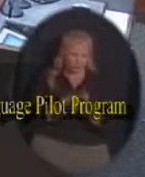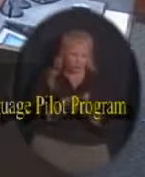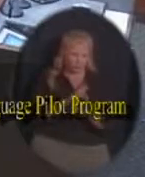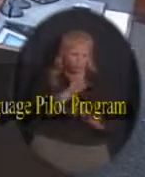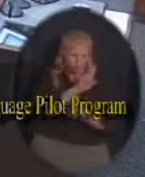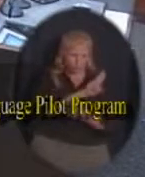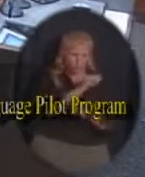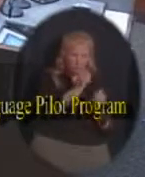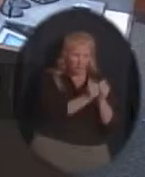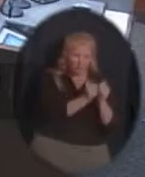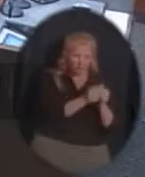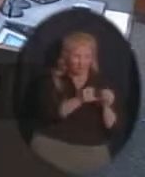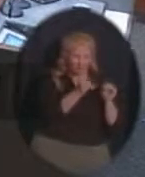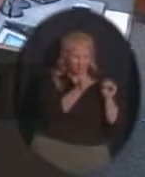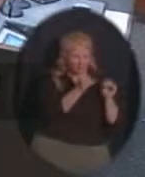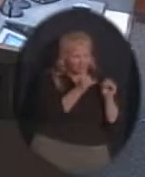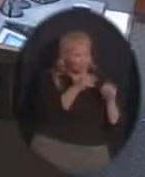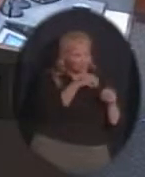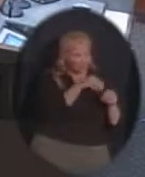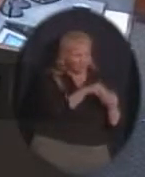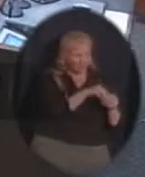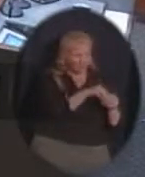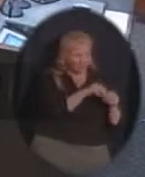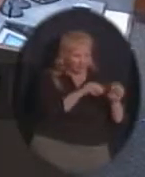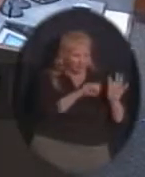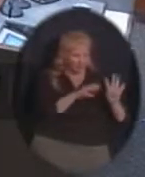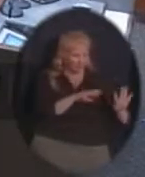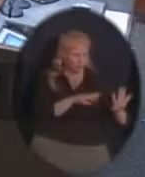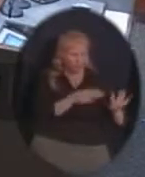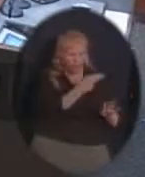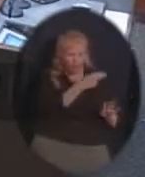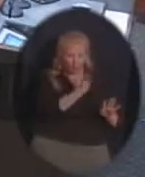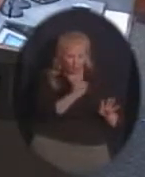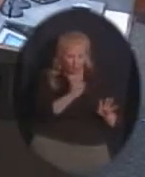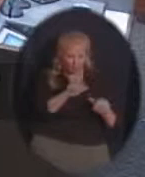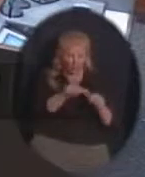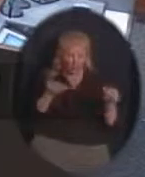each in the 4 high school attendance areas.